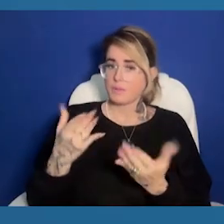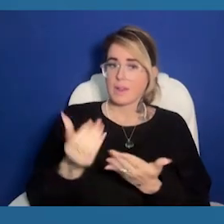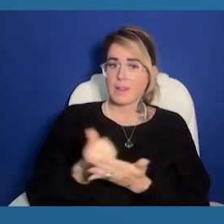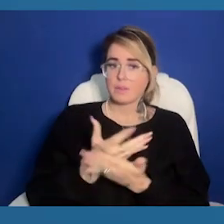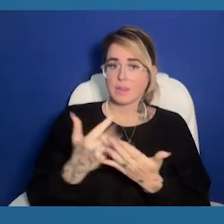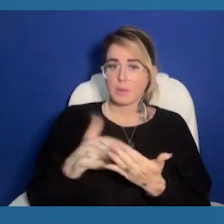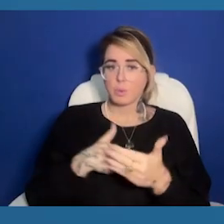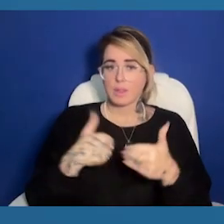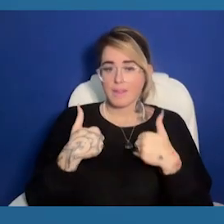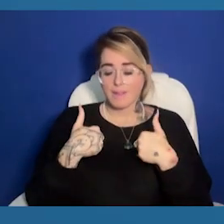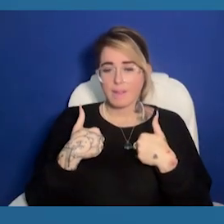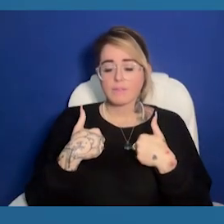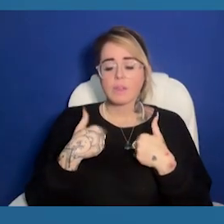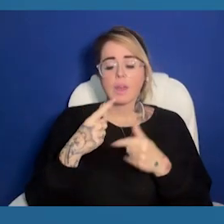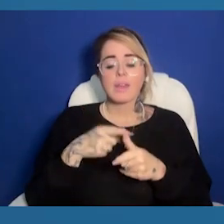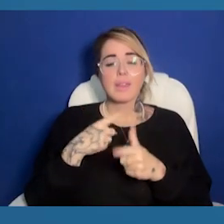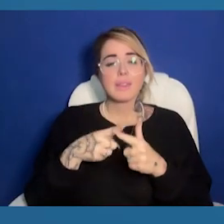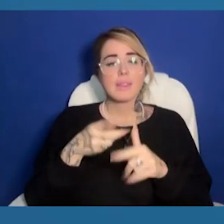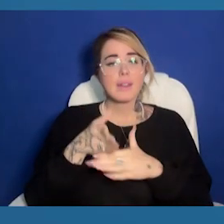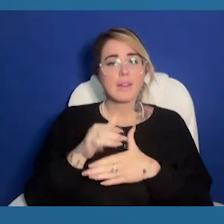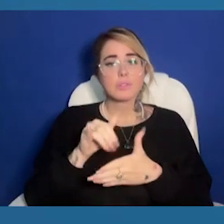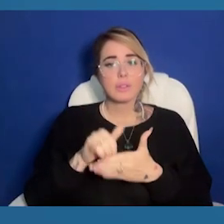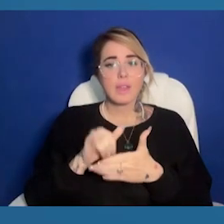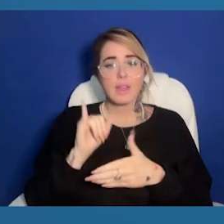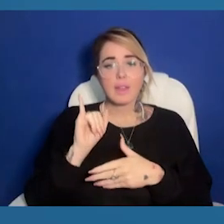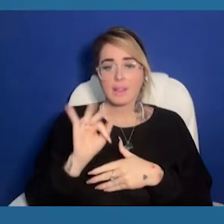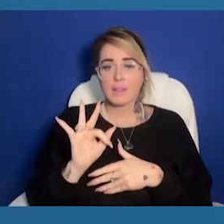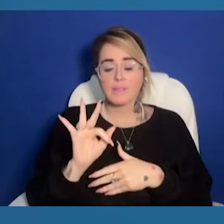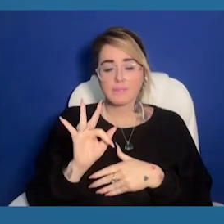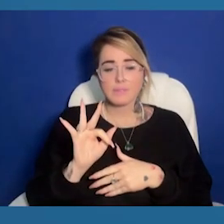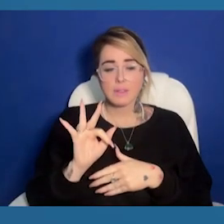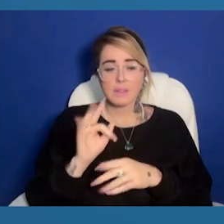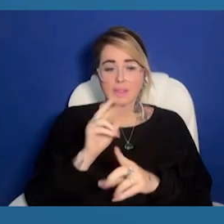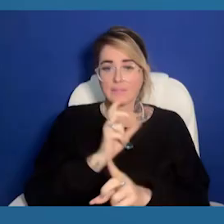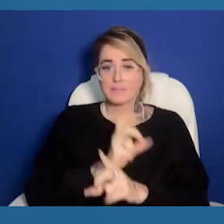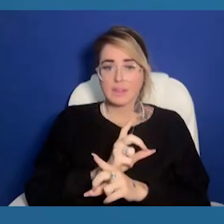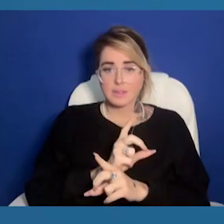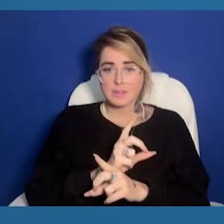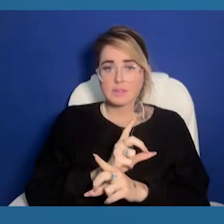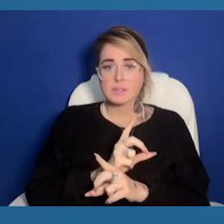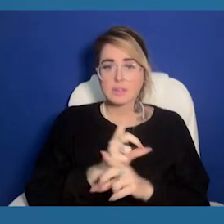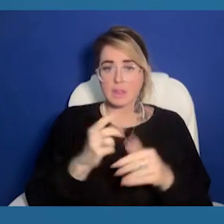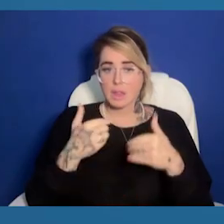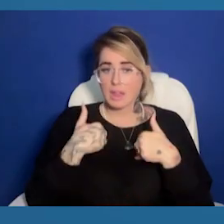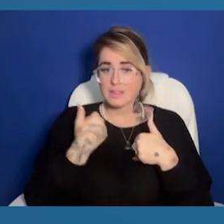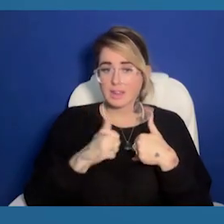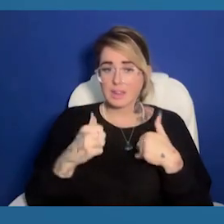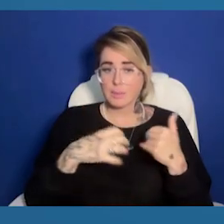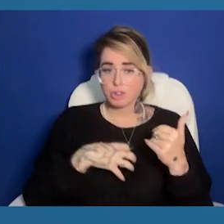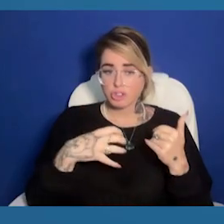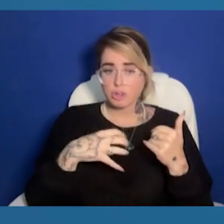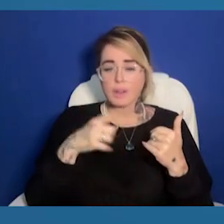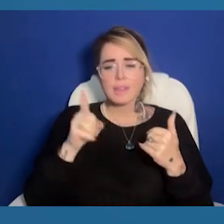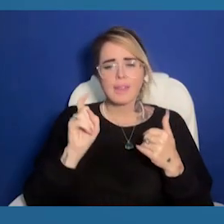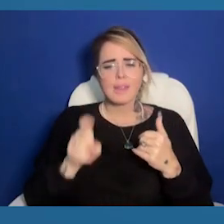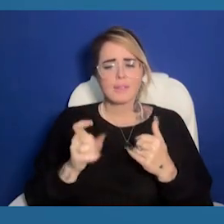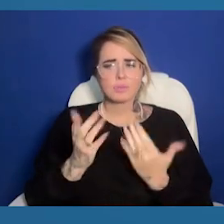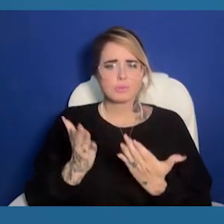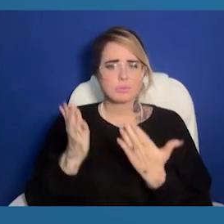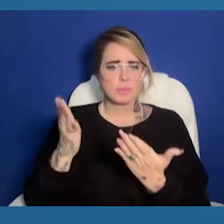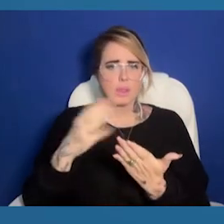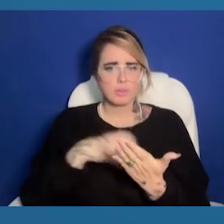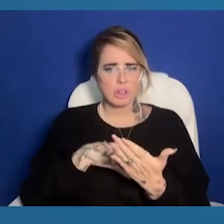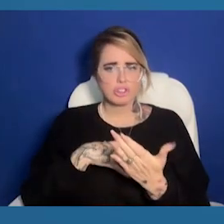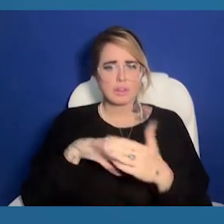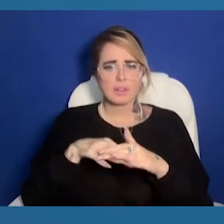and that we can have. And then if the defense has objections, they have to make those objections within 35